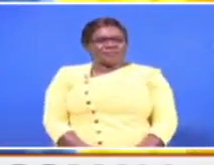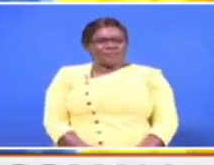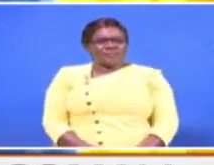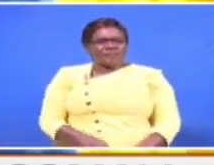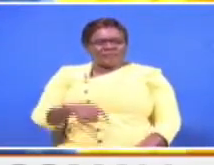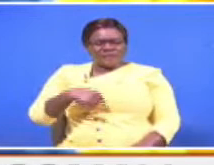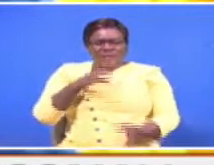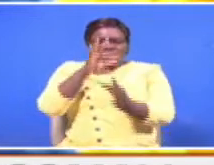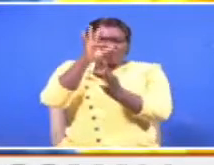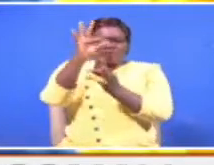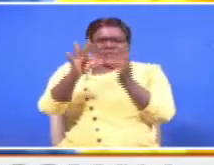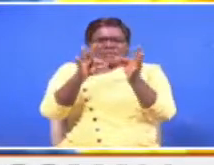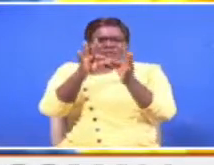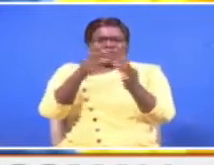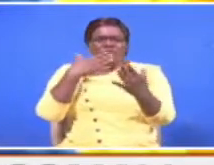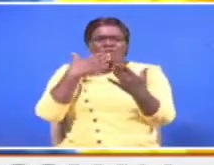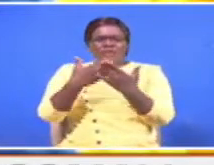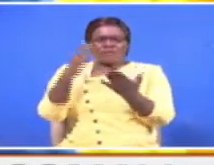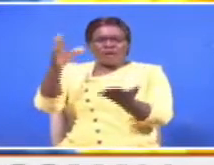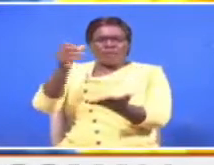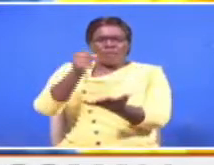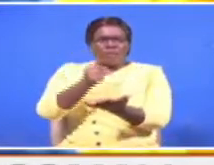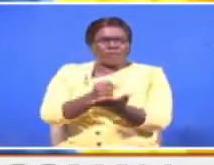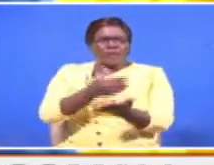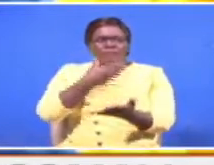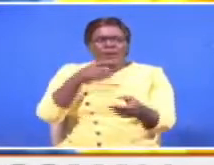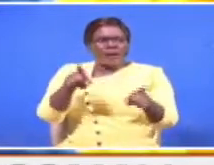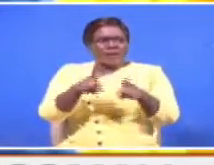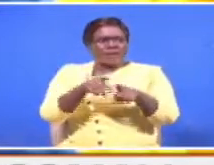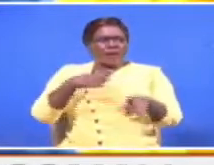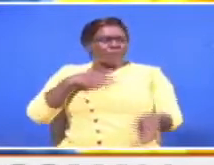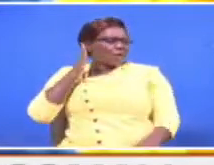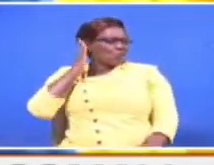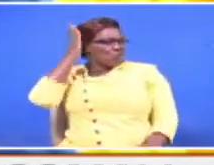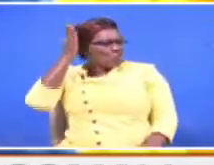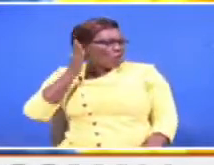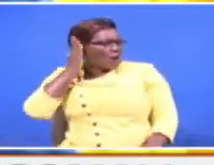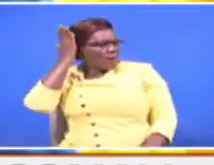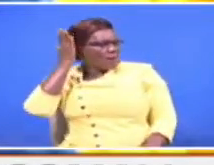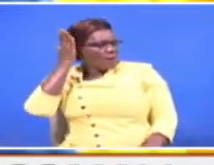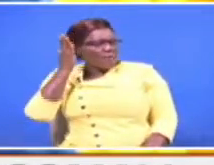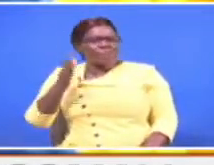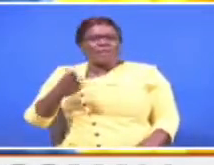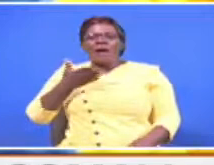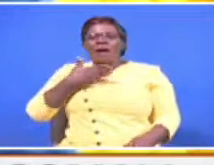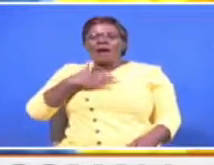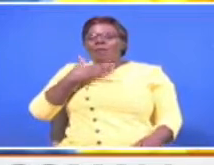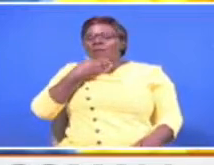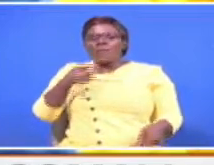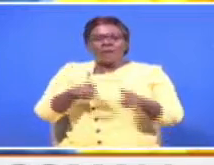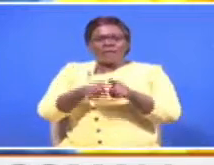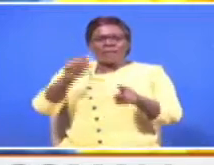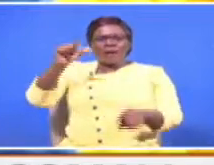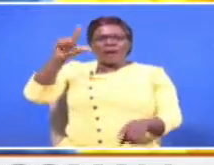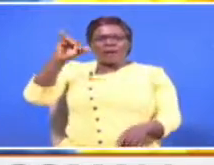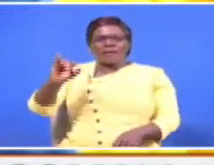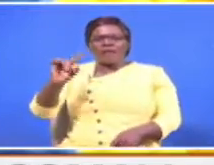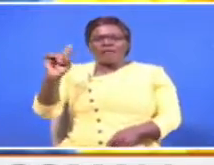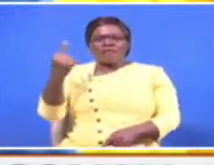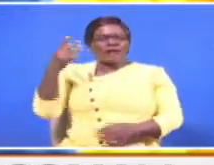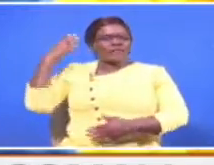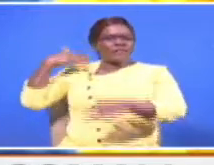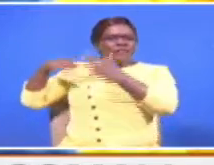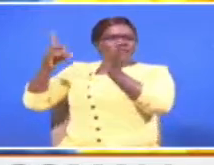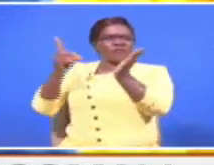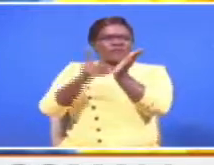We are specifically grateful for the appointments of our brother Honorable Duale in Defense, our brother Amin as the first historic